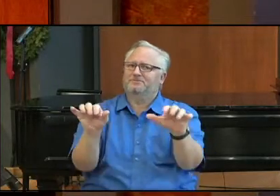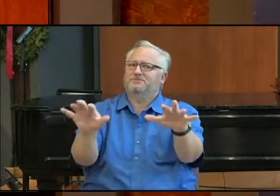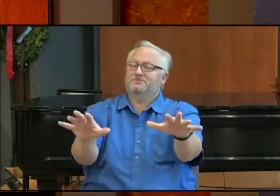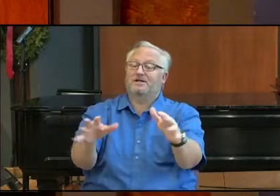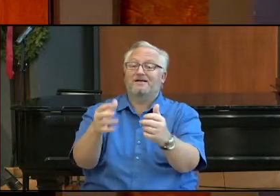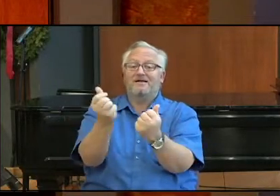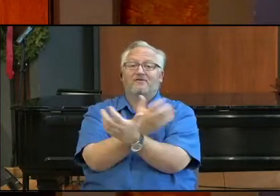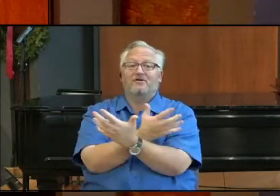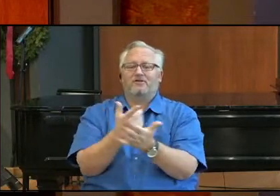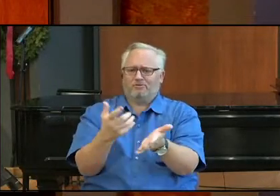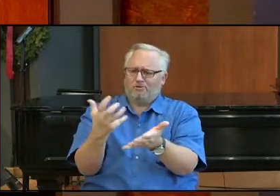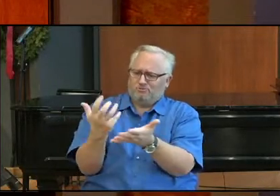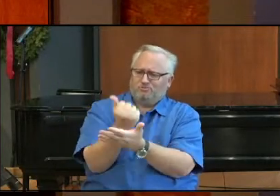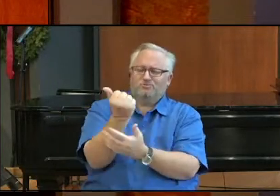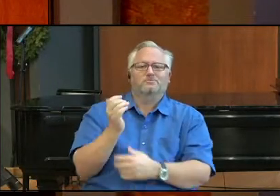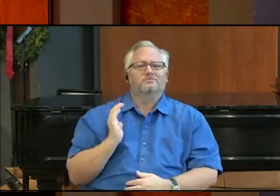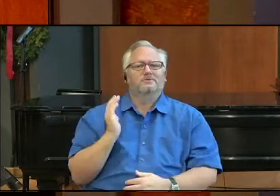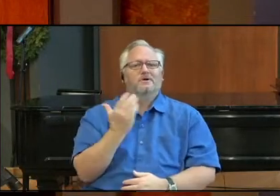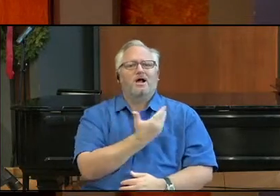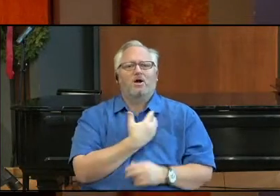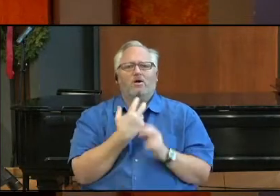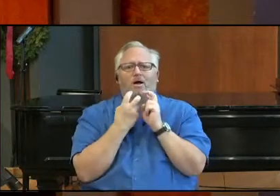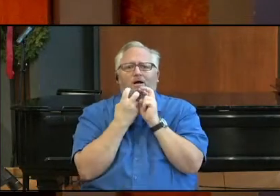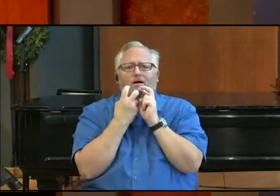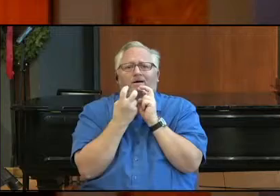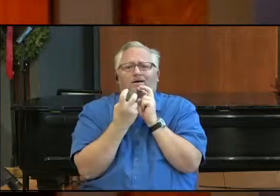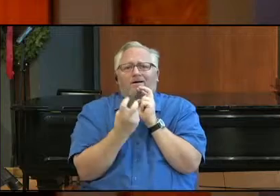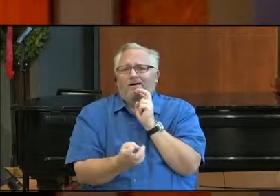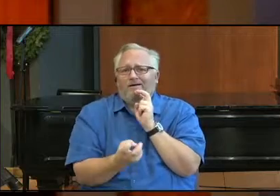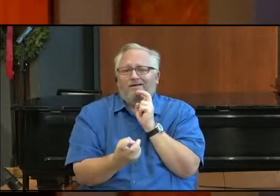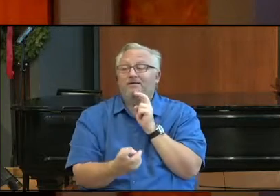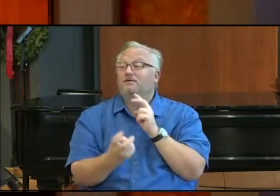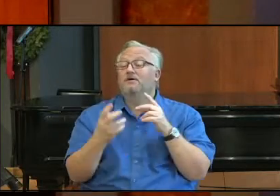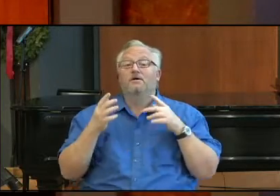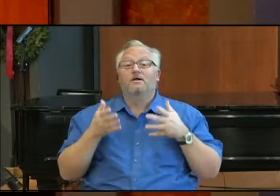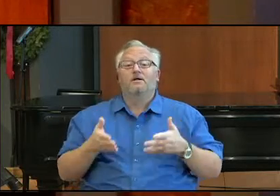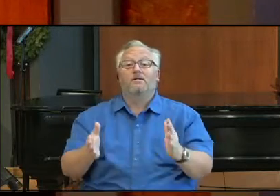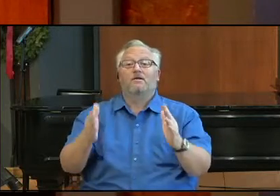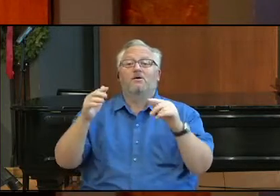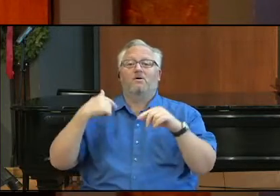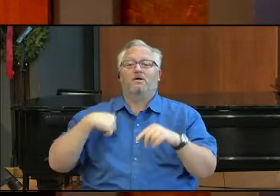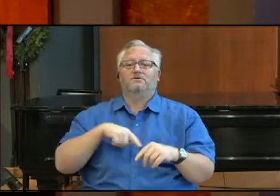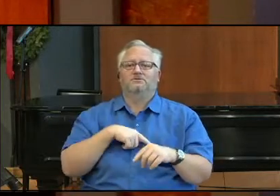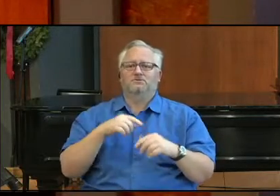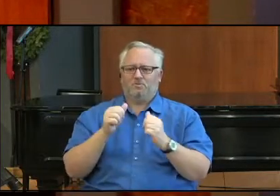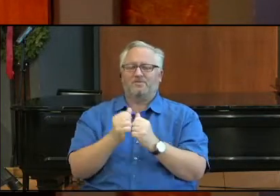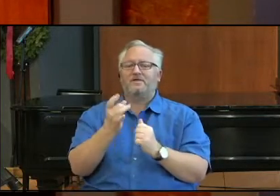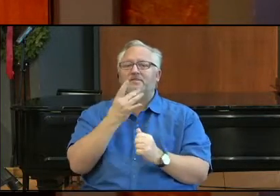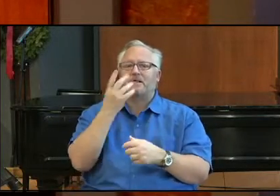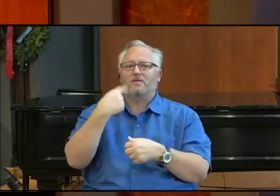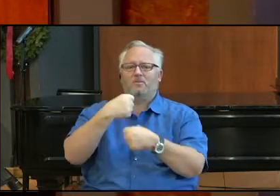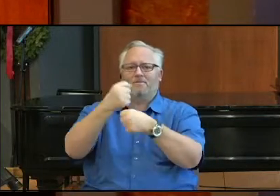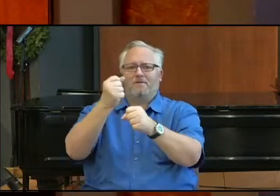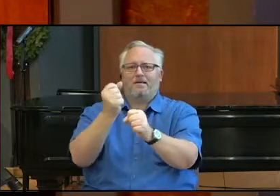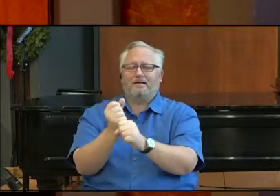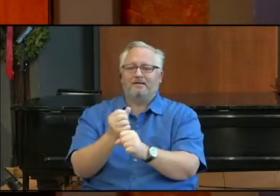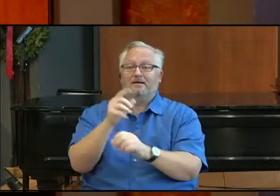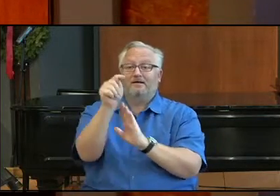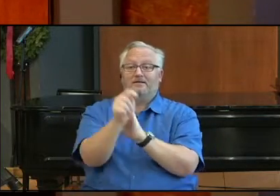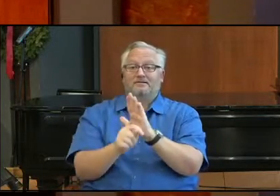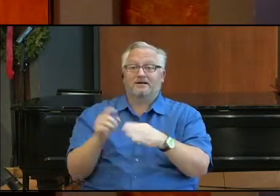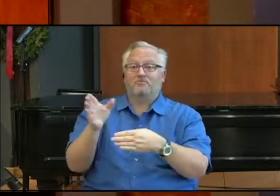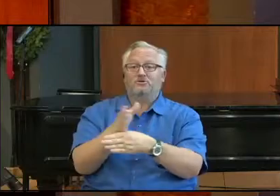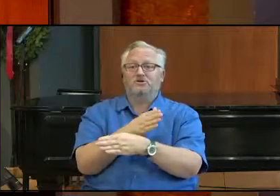awe. May this light we kindle and this time we share illuminate